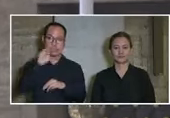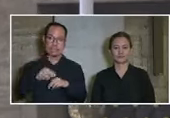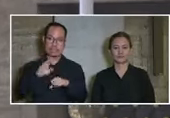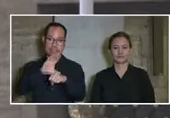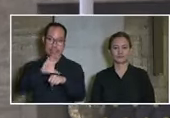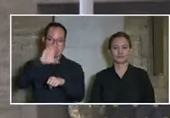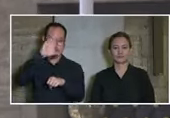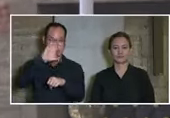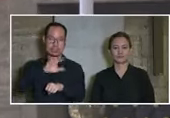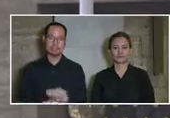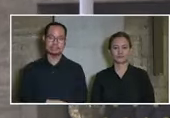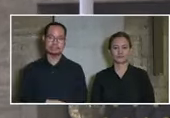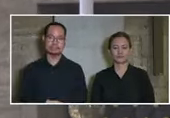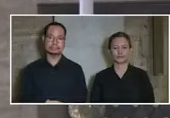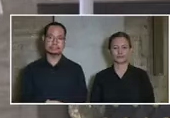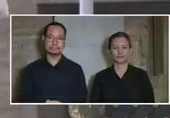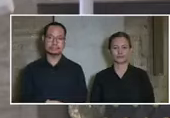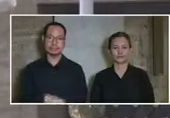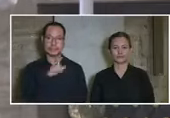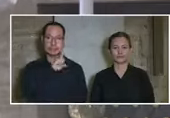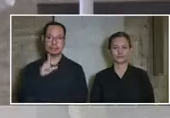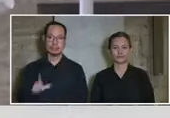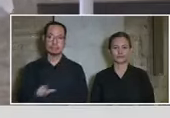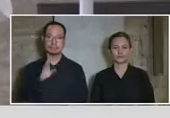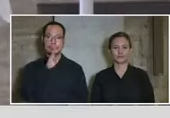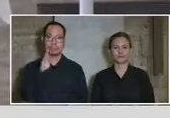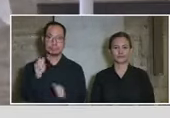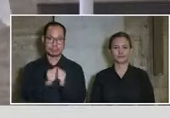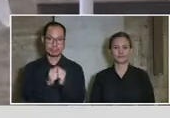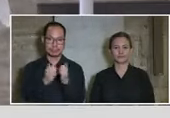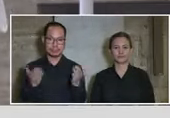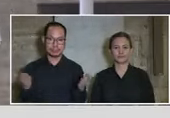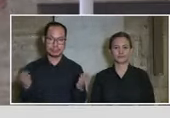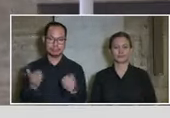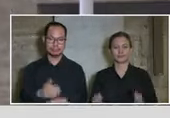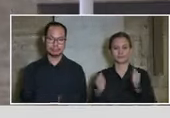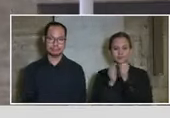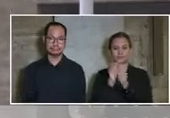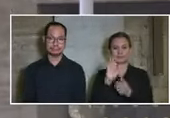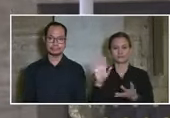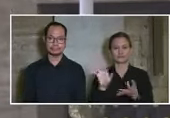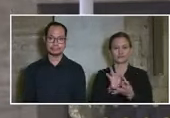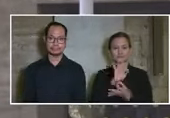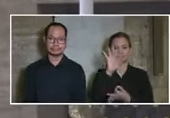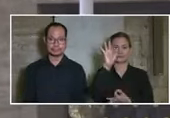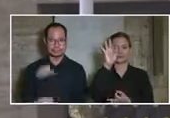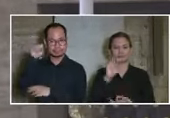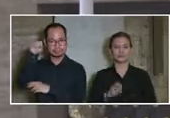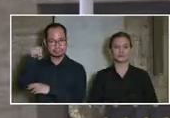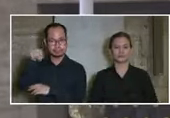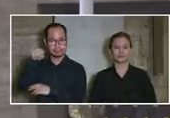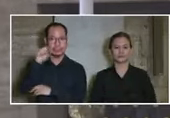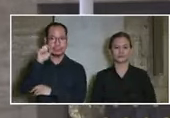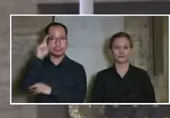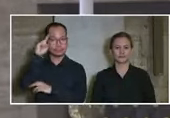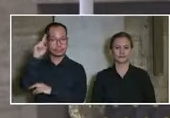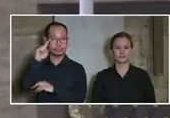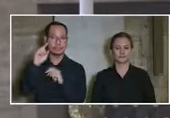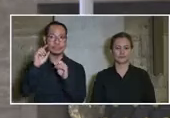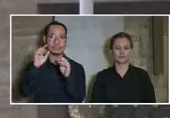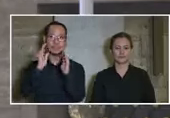Cathedral. The Lord be with you. And with your spirit. Bow down for the